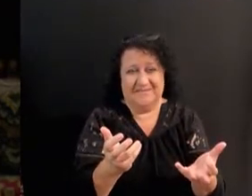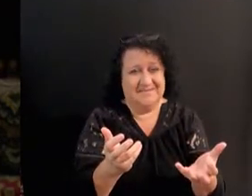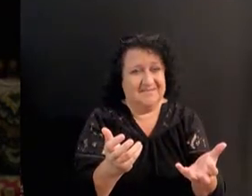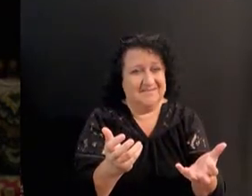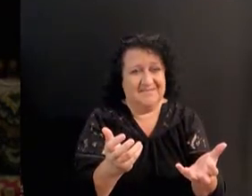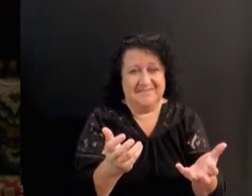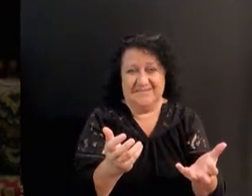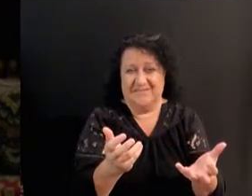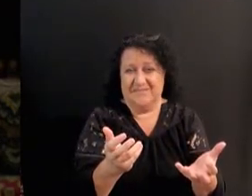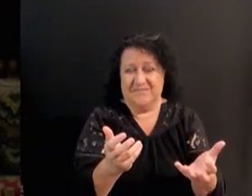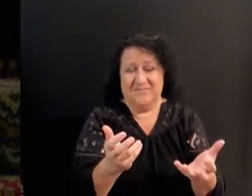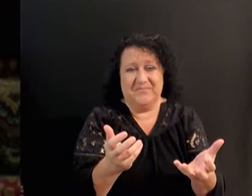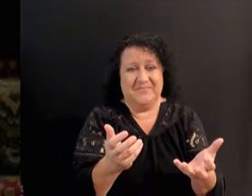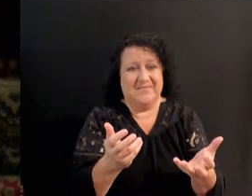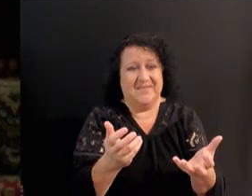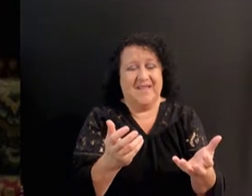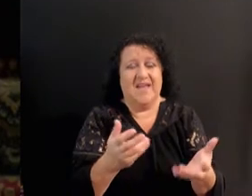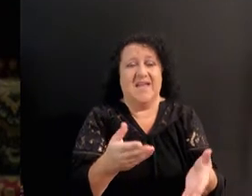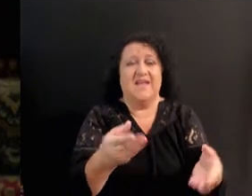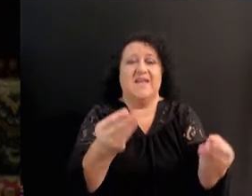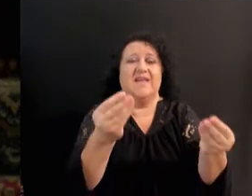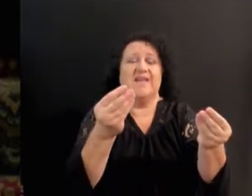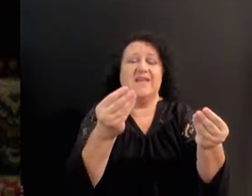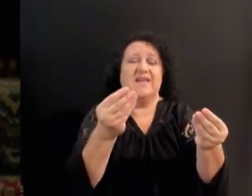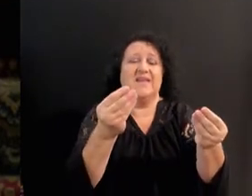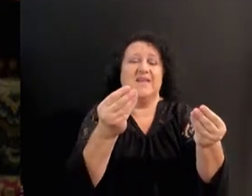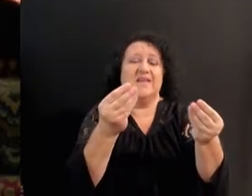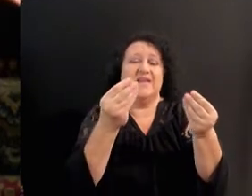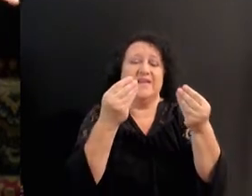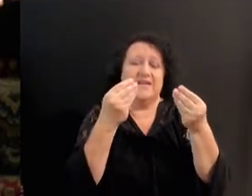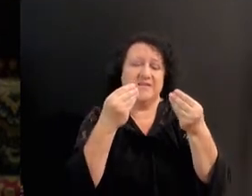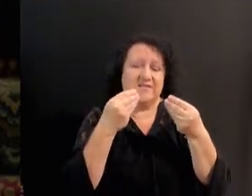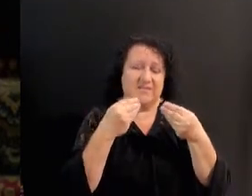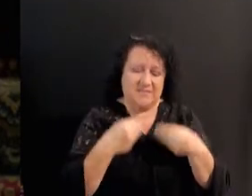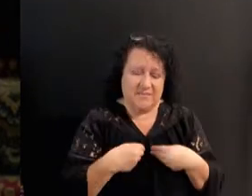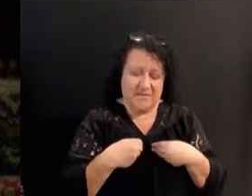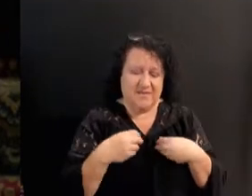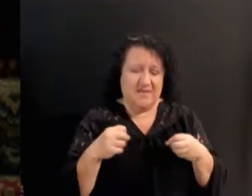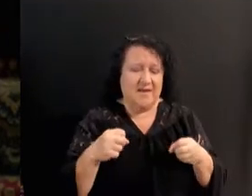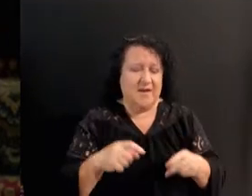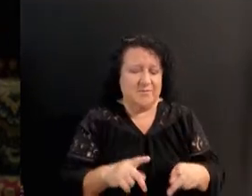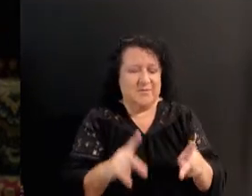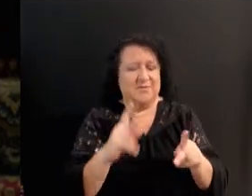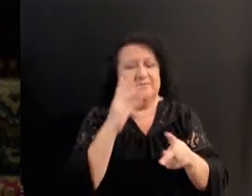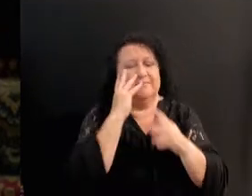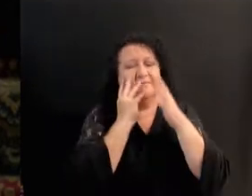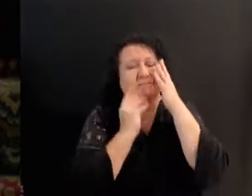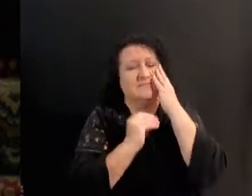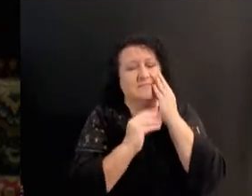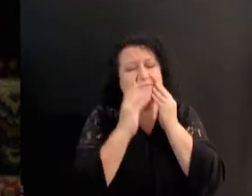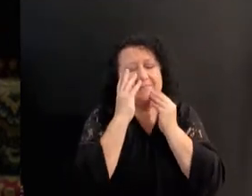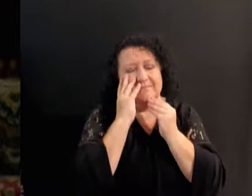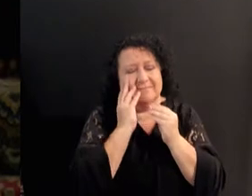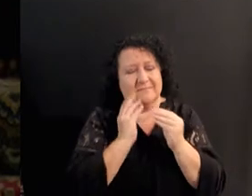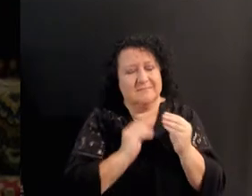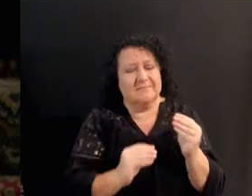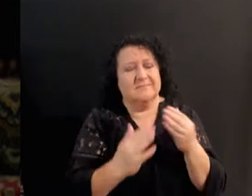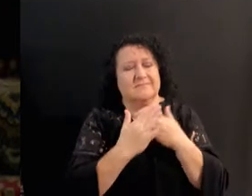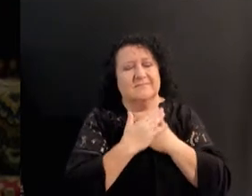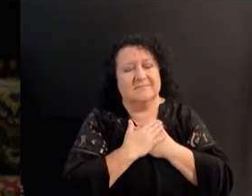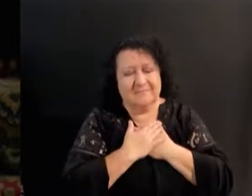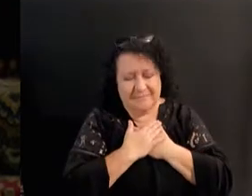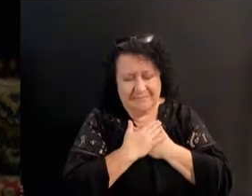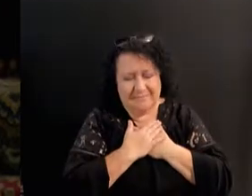He makes me lie down in green pastures. He leads